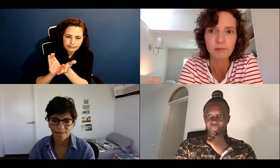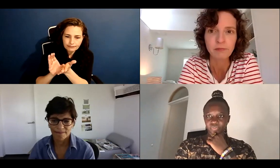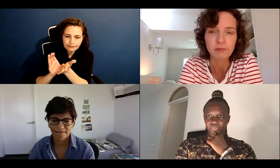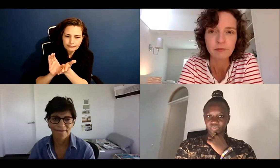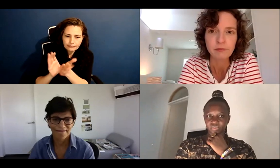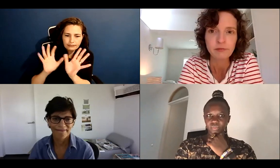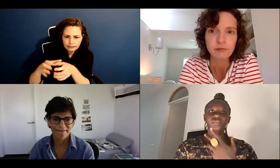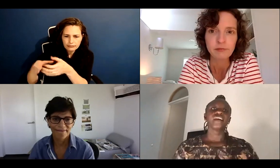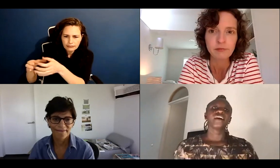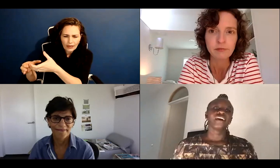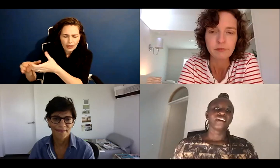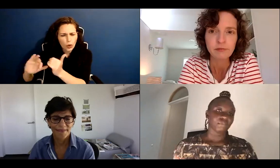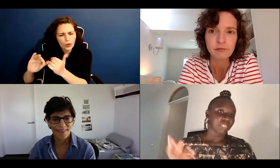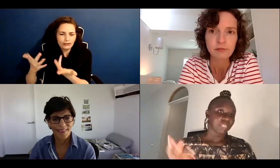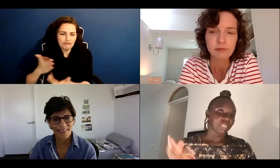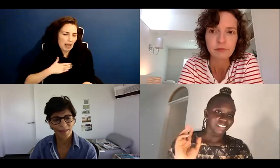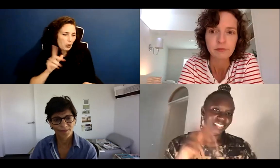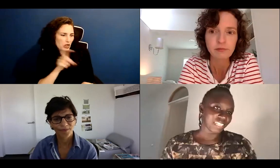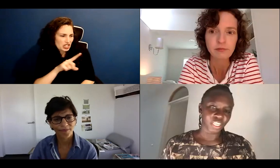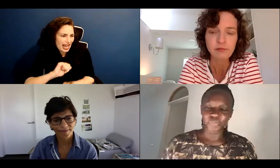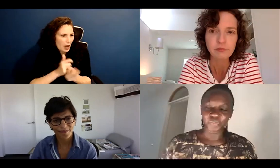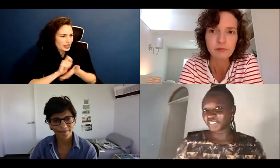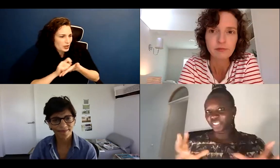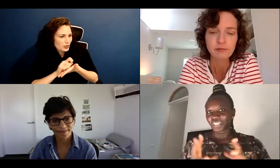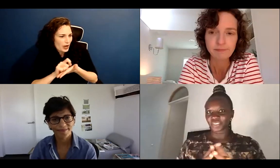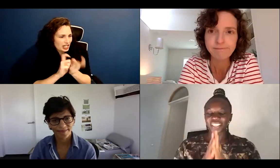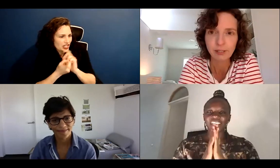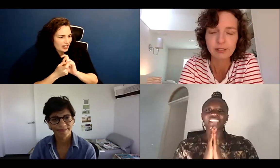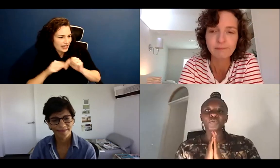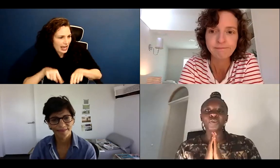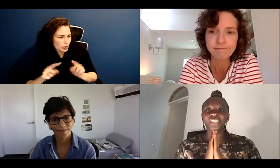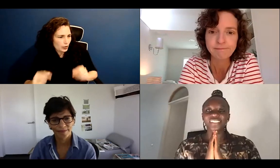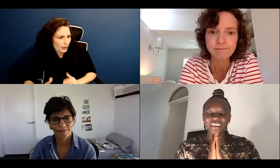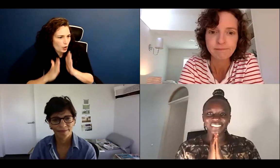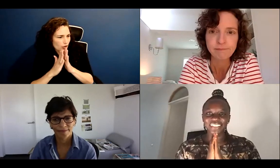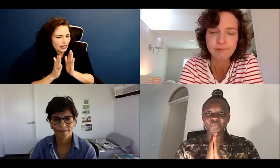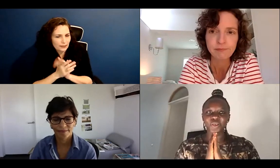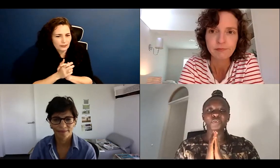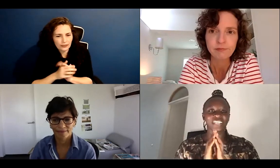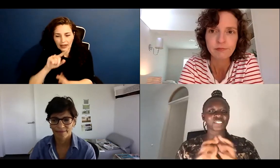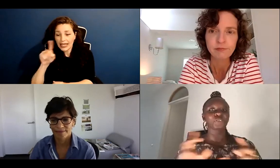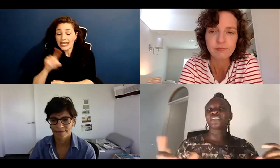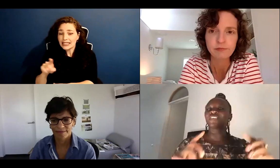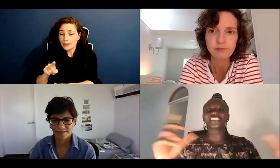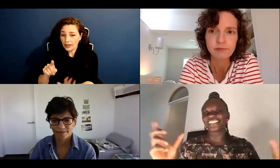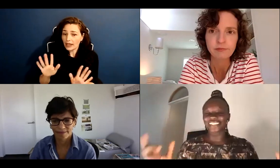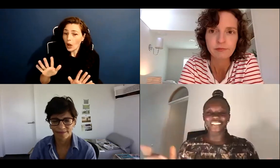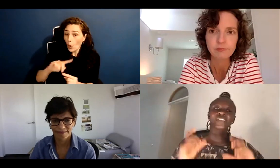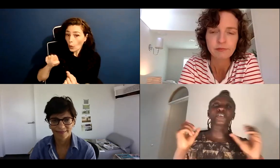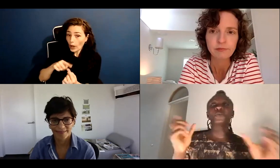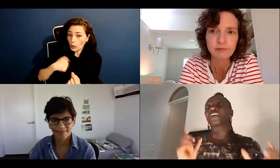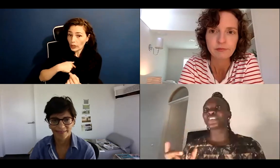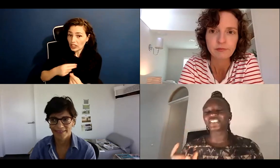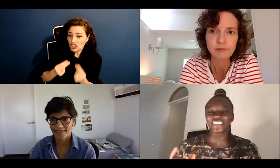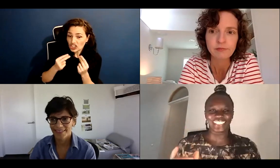it? I mean, I'll jump in really fast. I think when we started, when we first showed our first teaser that we